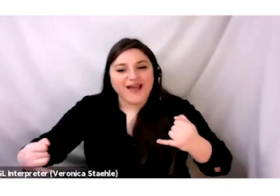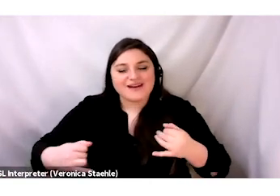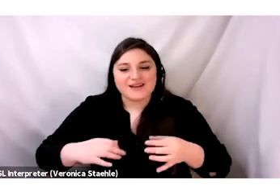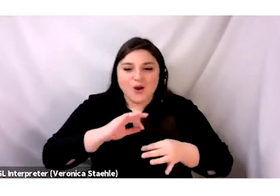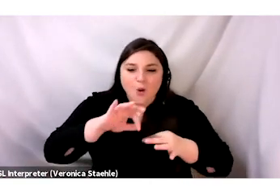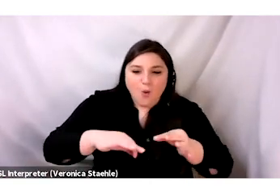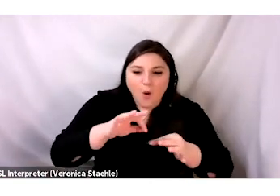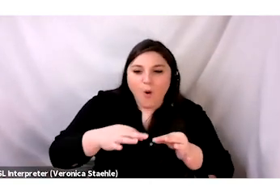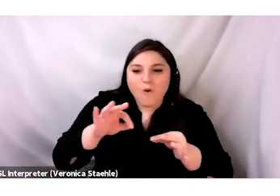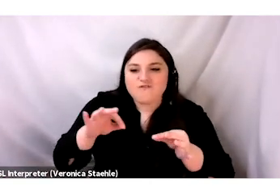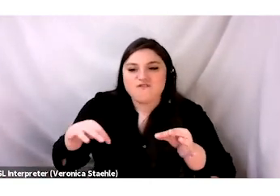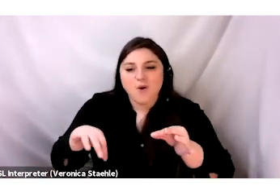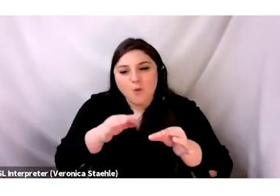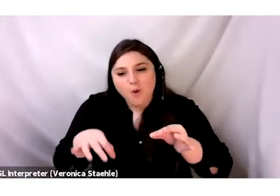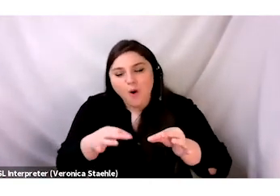then uh,